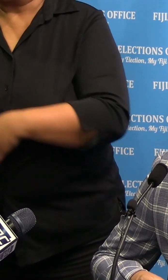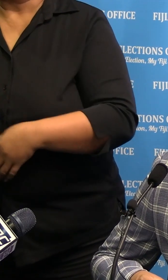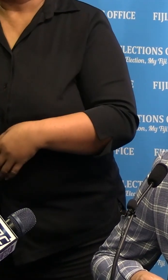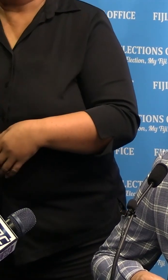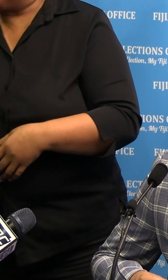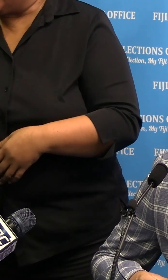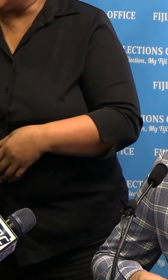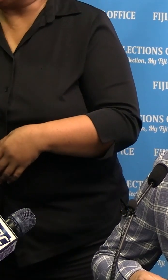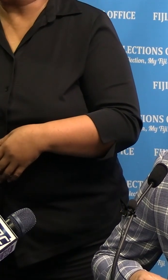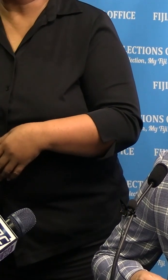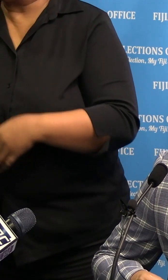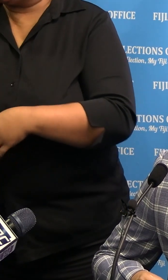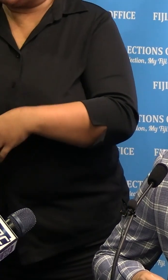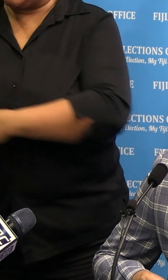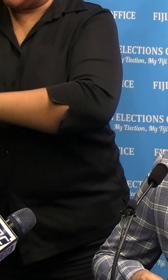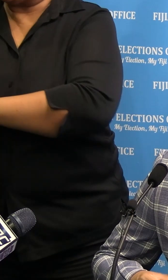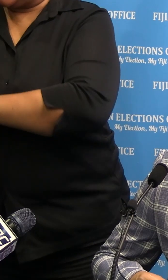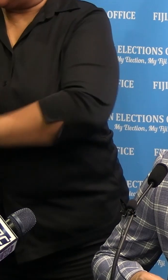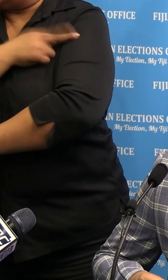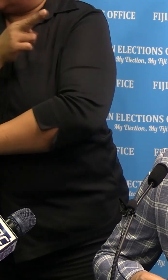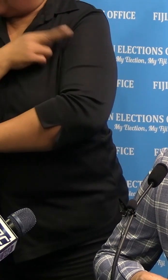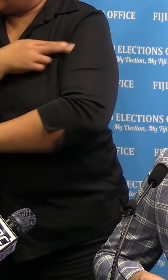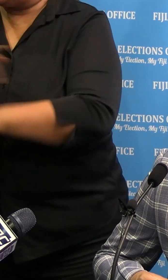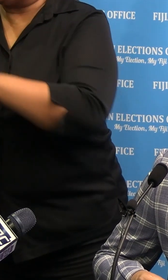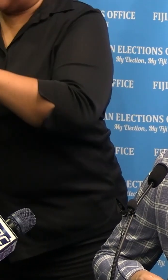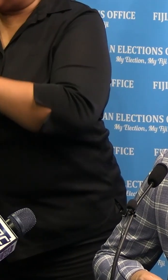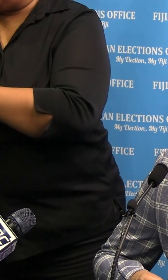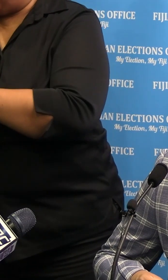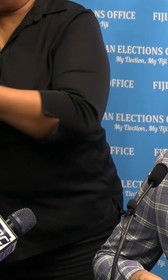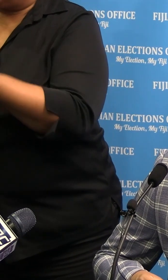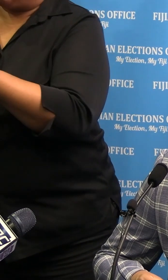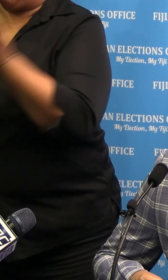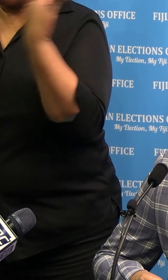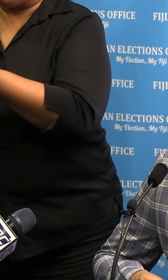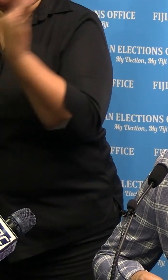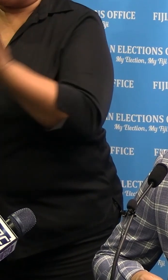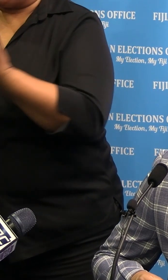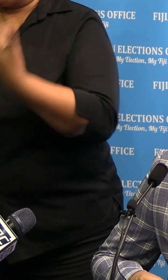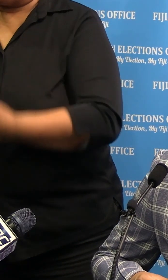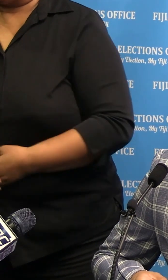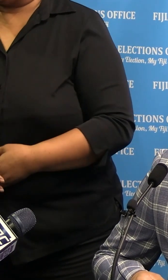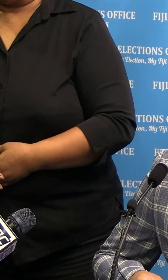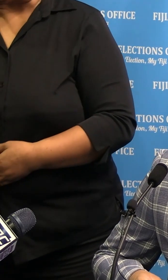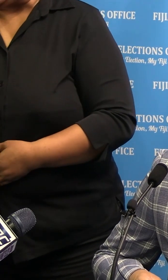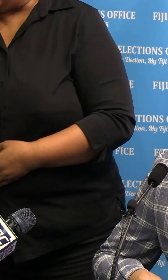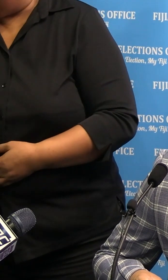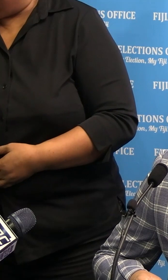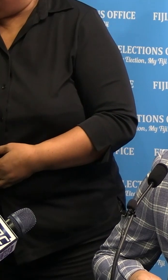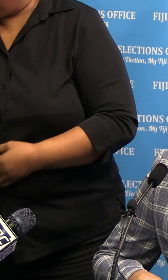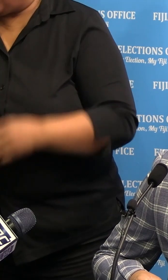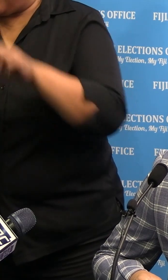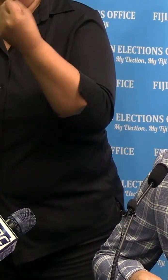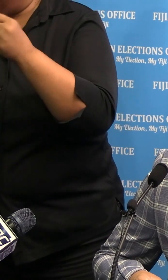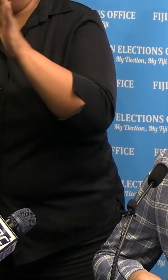responsible. The candidate is also responsible, and we will not hesitate to refer these matters to FICAC